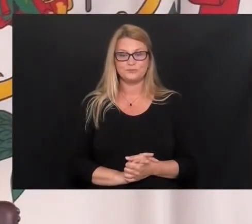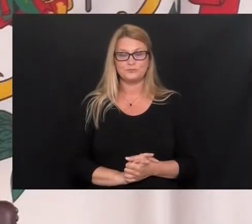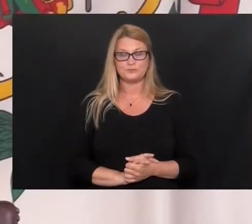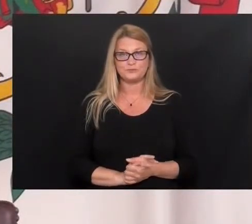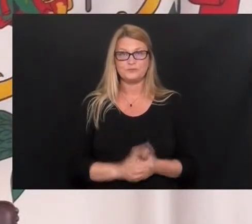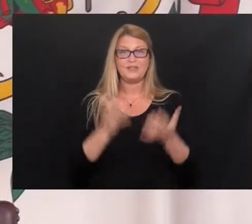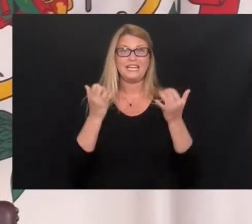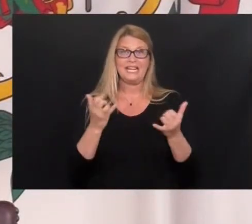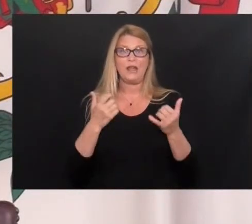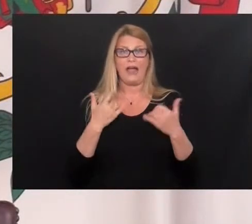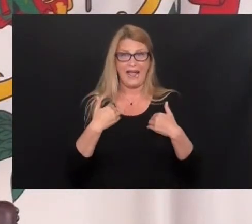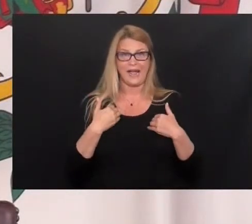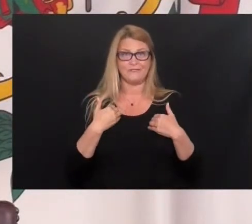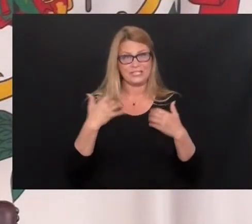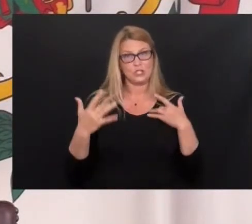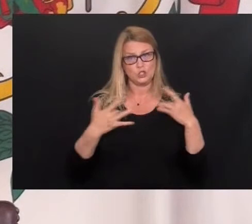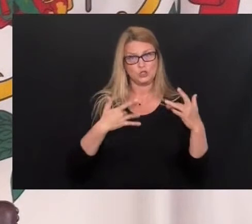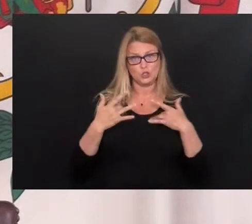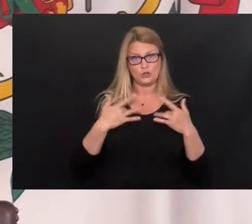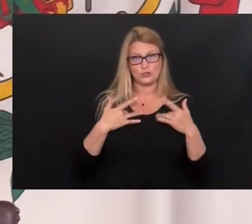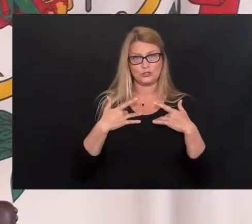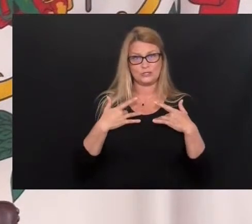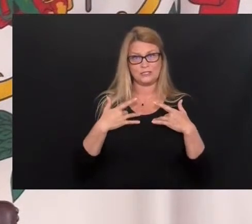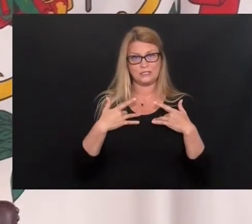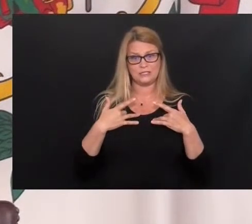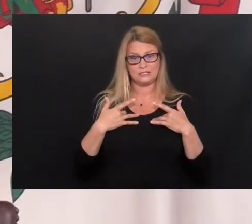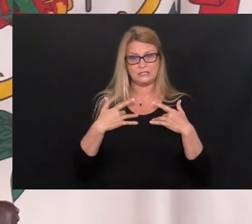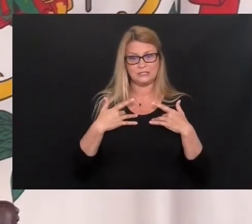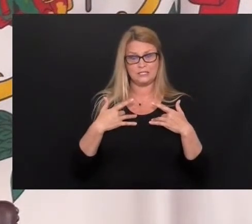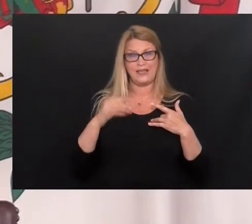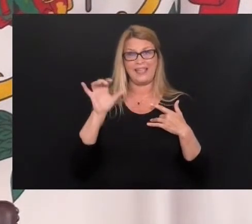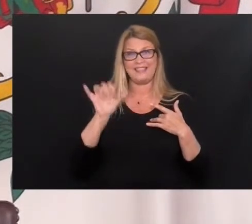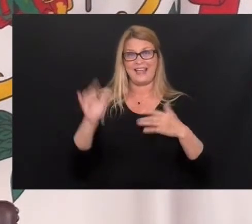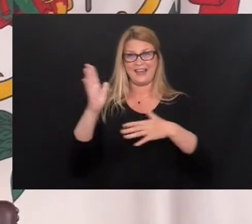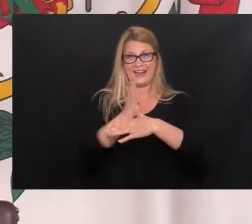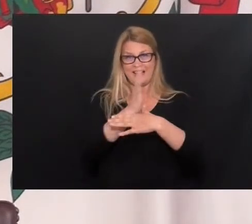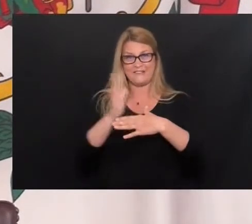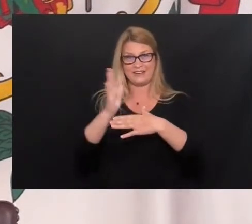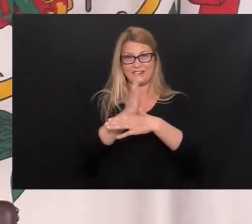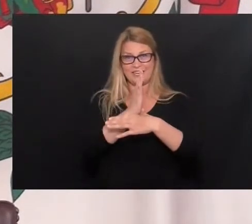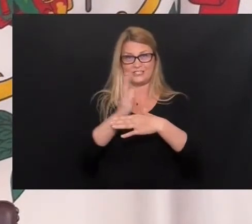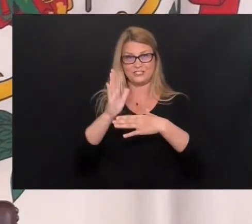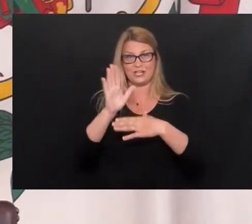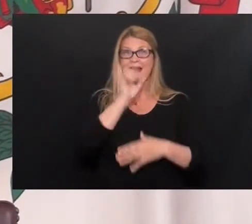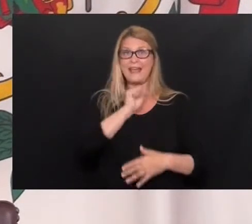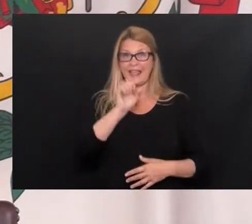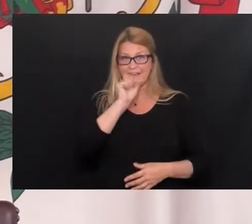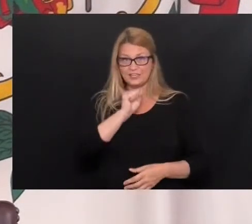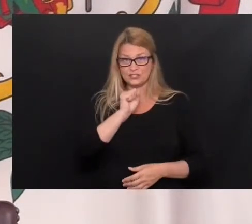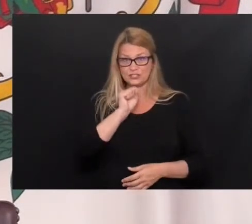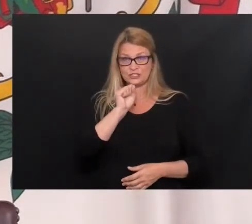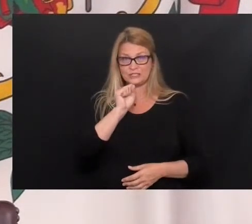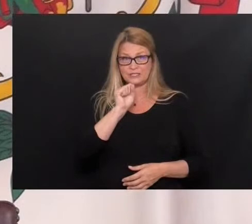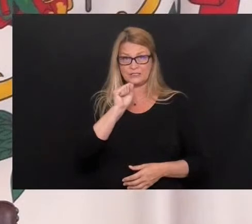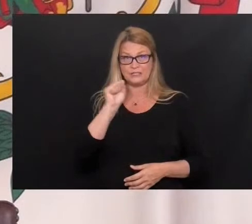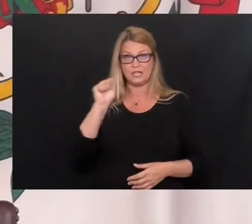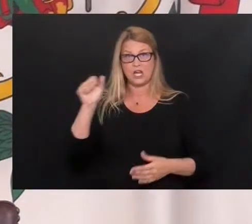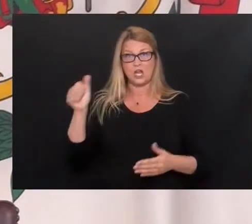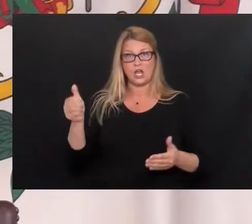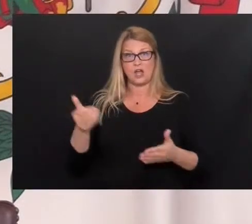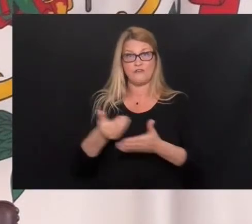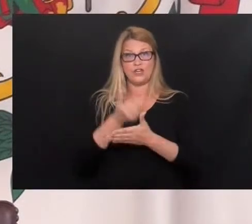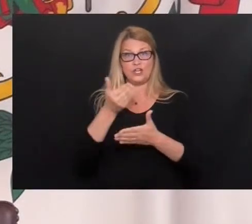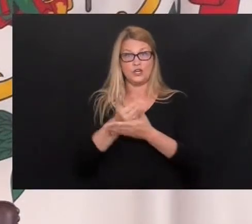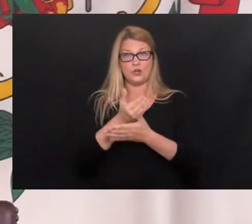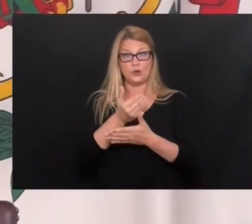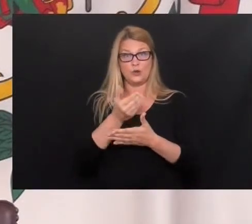about. The median age, meaning the average age of the new cases